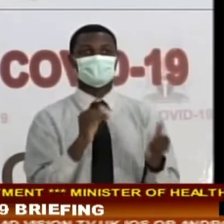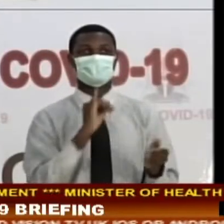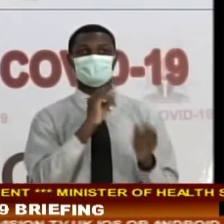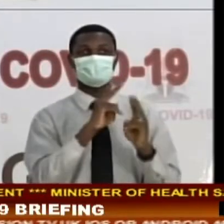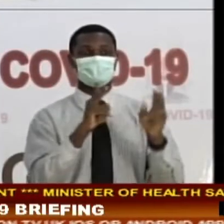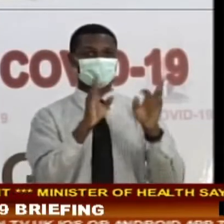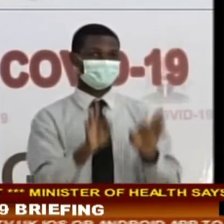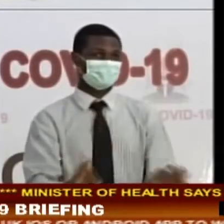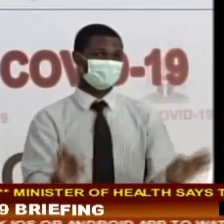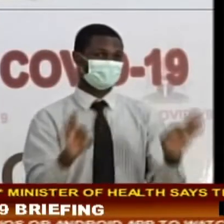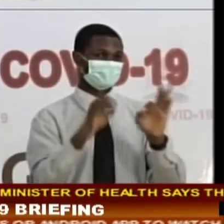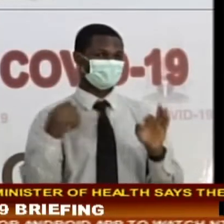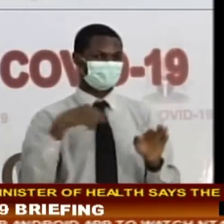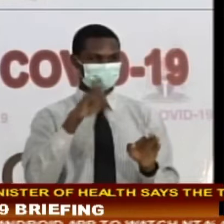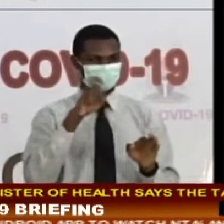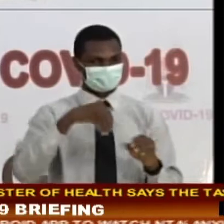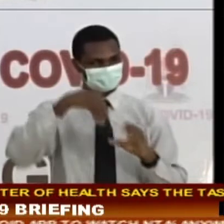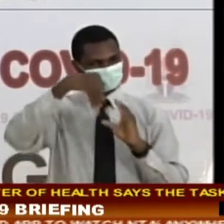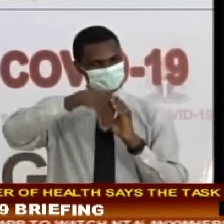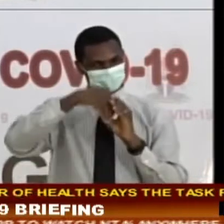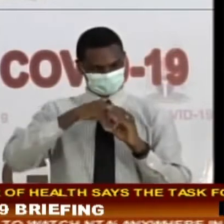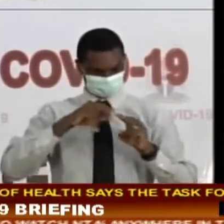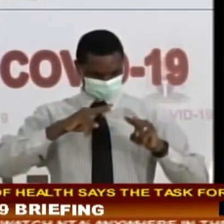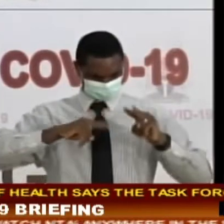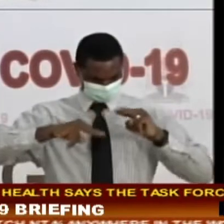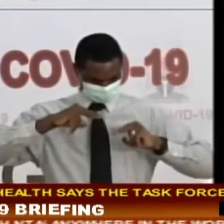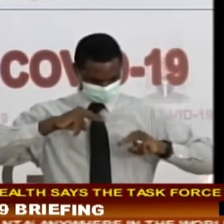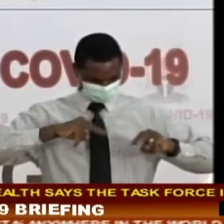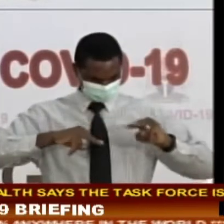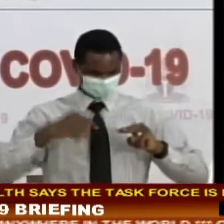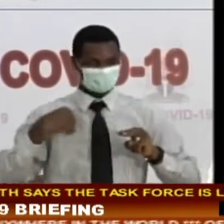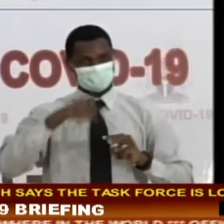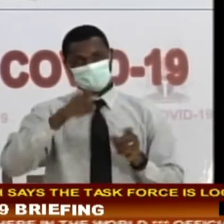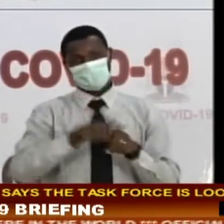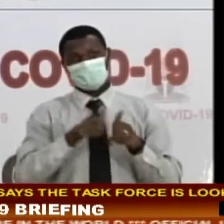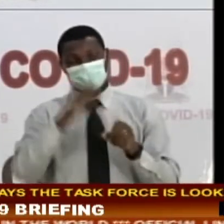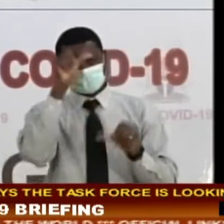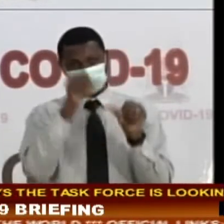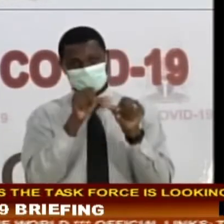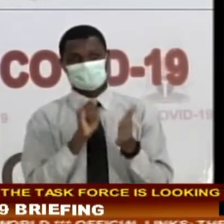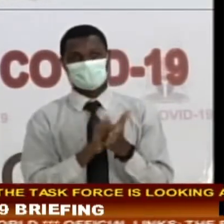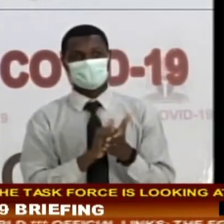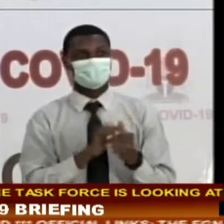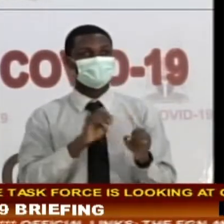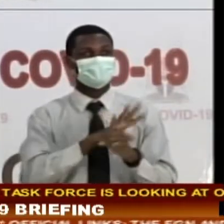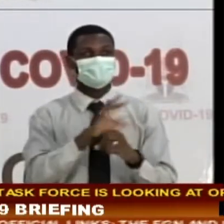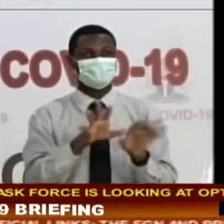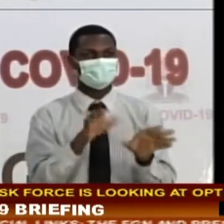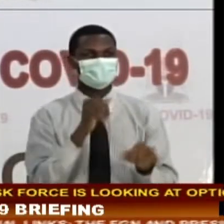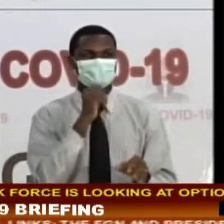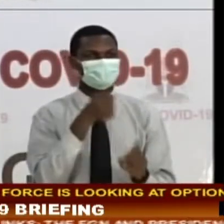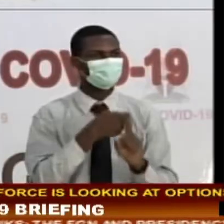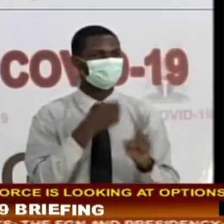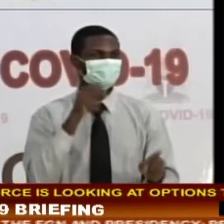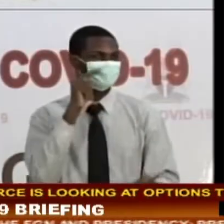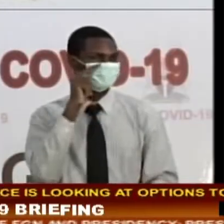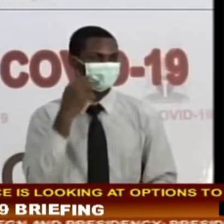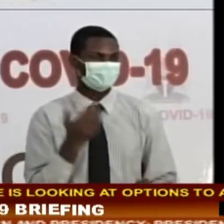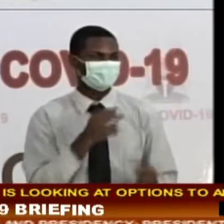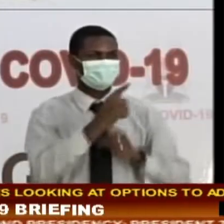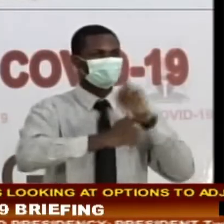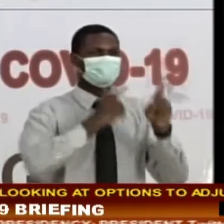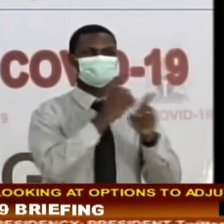look inwards but we must also remember that this is not a Nigerian outbreak it's a global outbreak and we